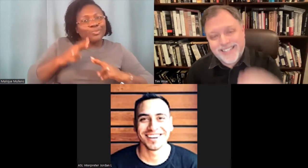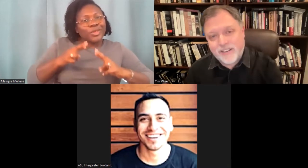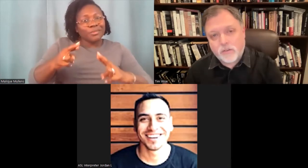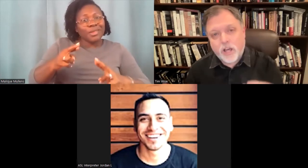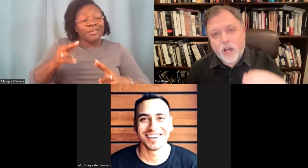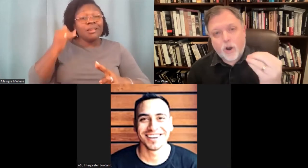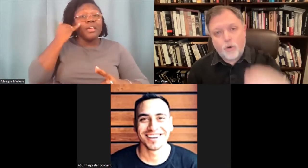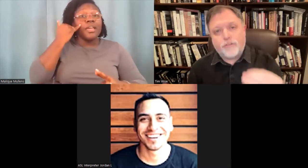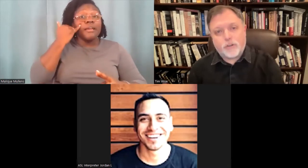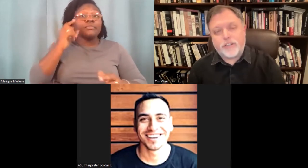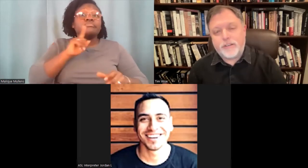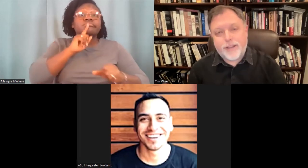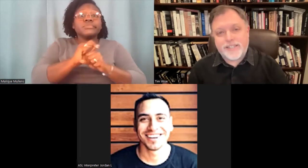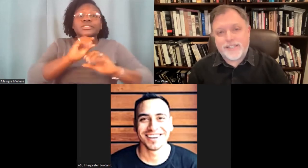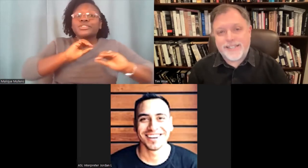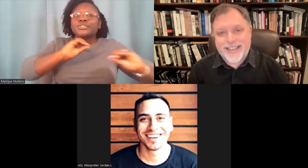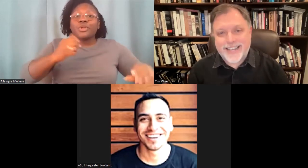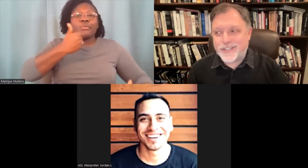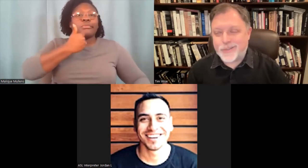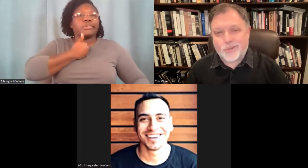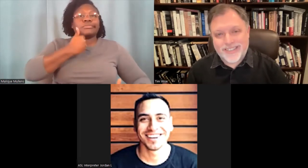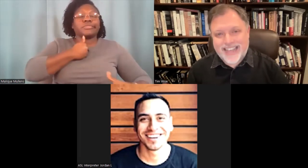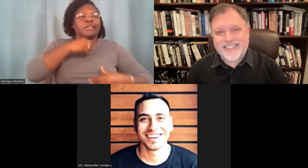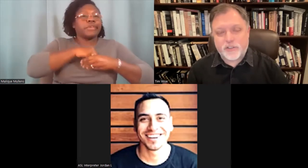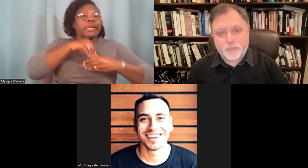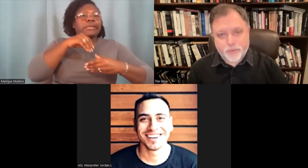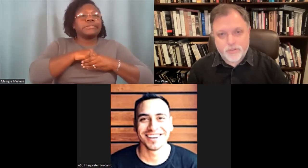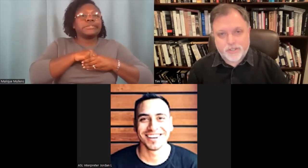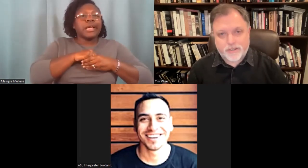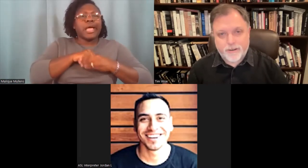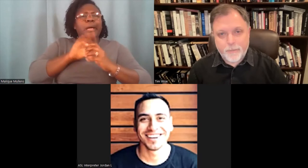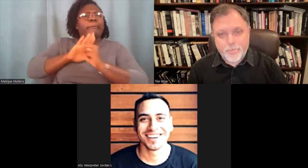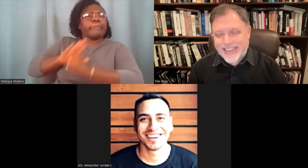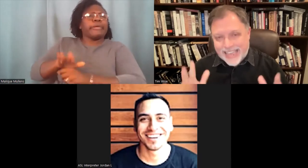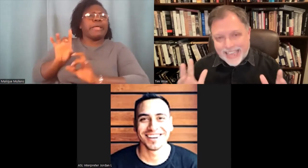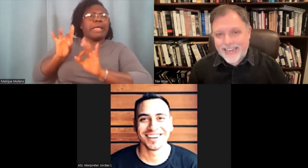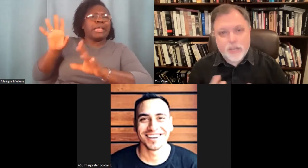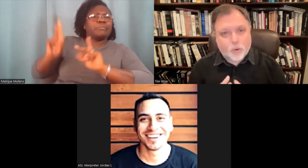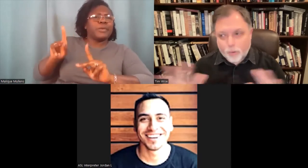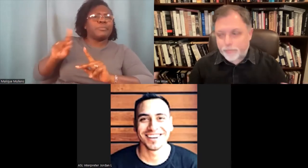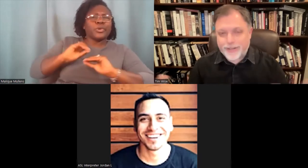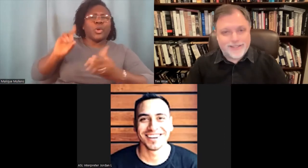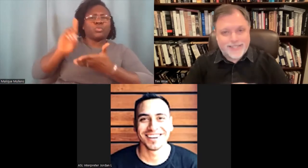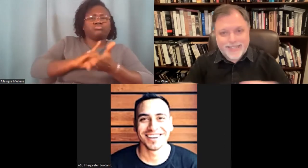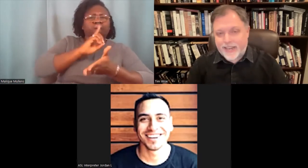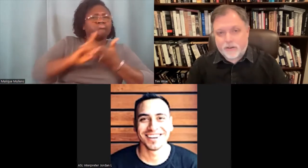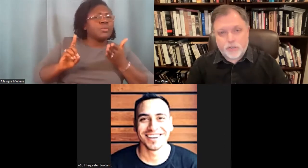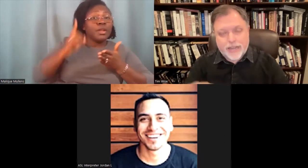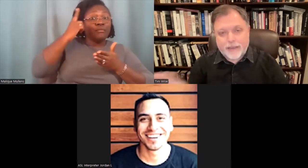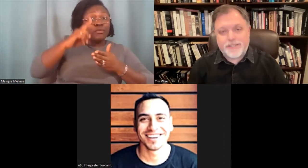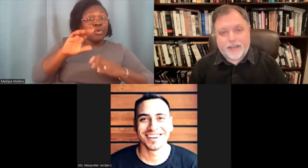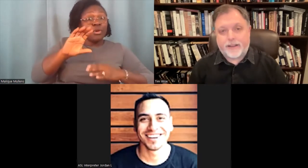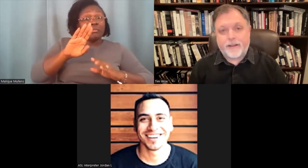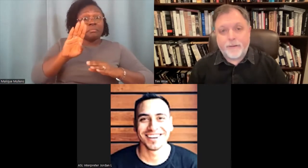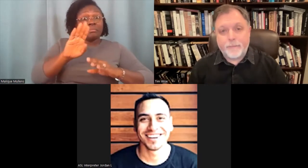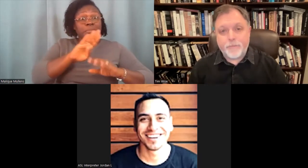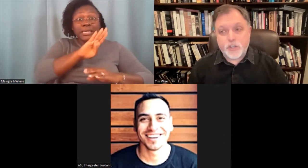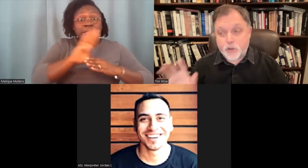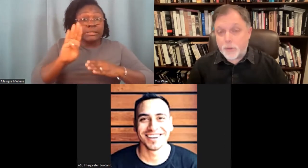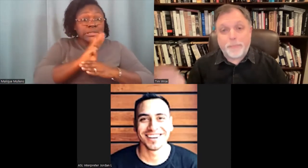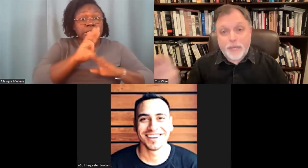have a single overtly racist, sexist, or classist person in any corporate setting or job